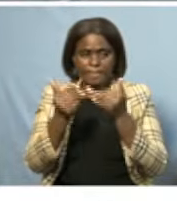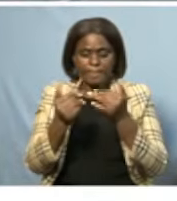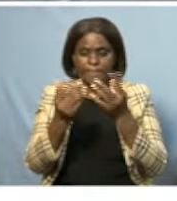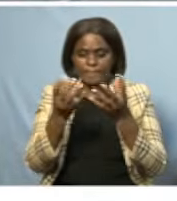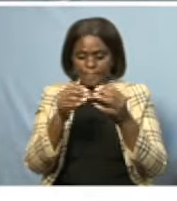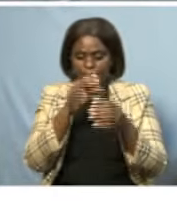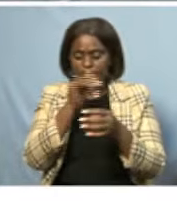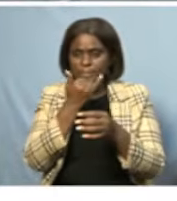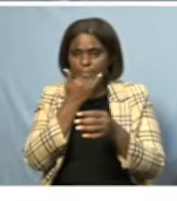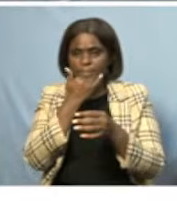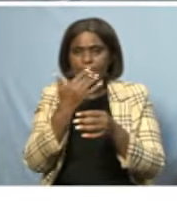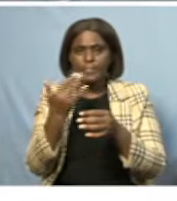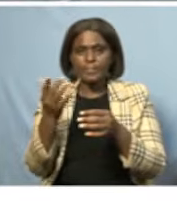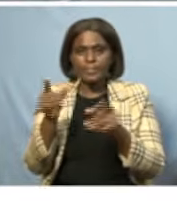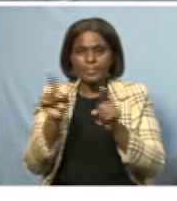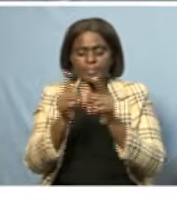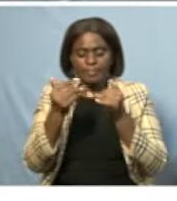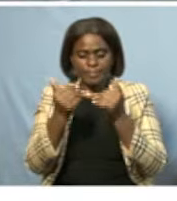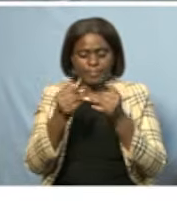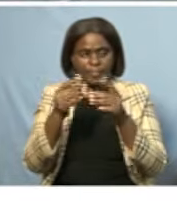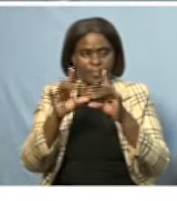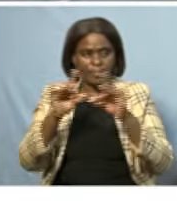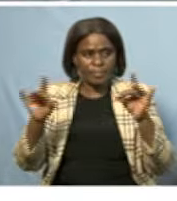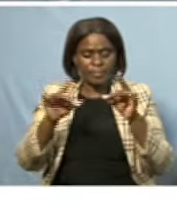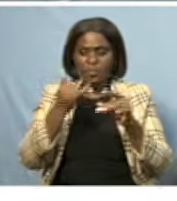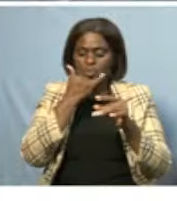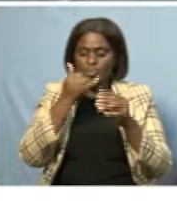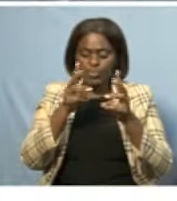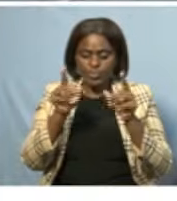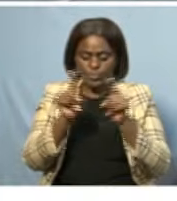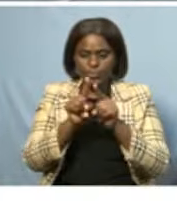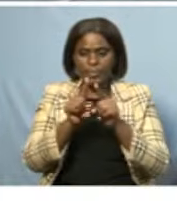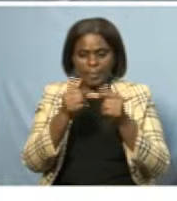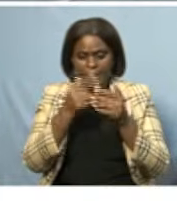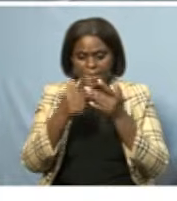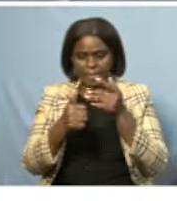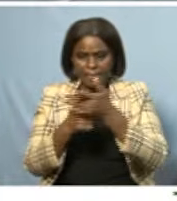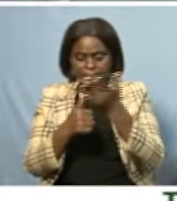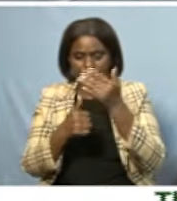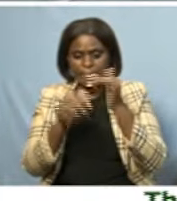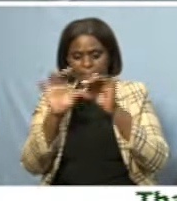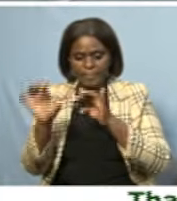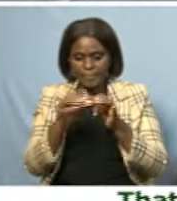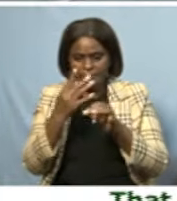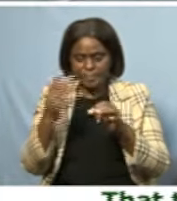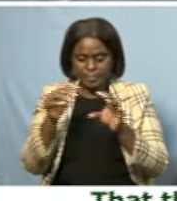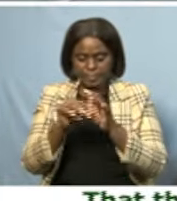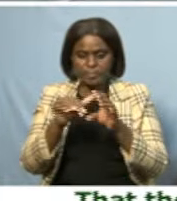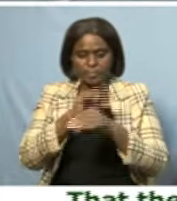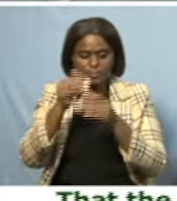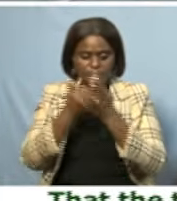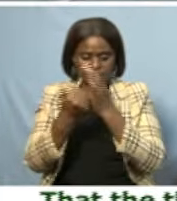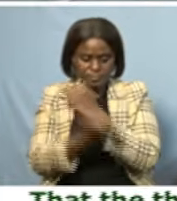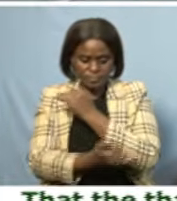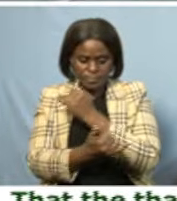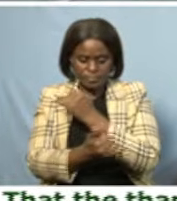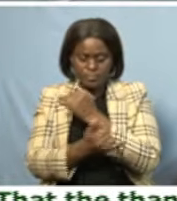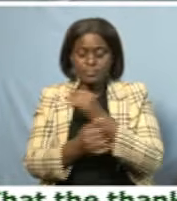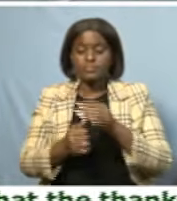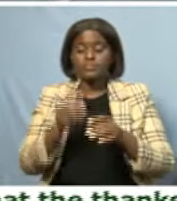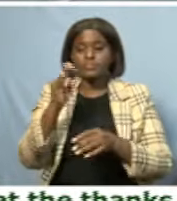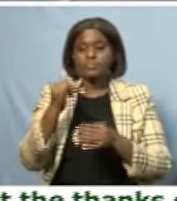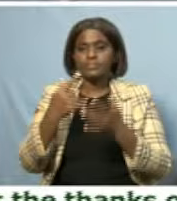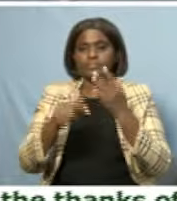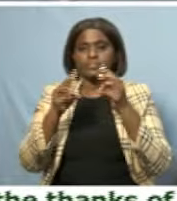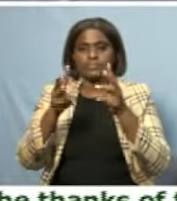do illegal things. They want to get land illegally. They are, doing things in the whole country, by